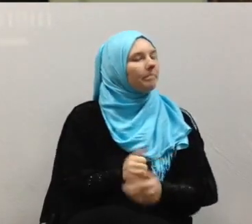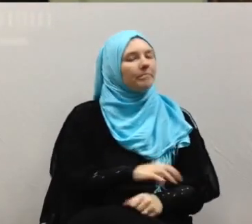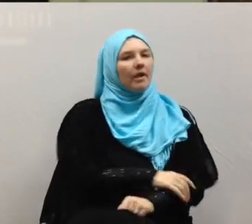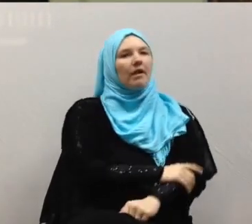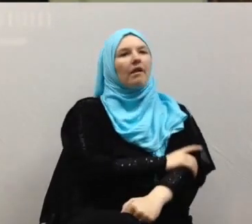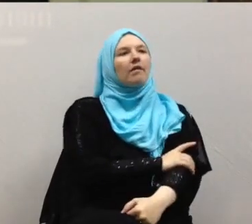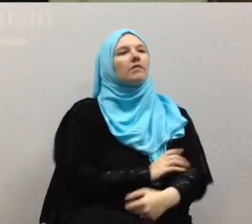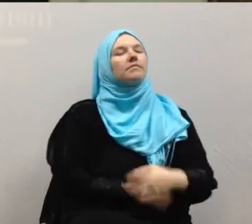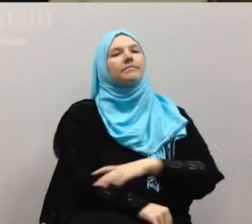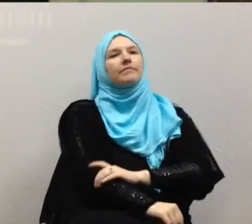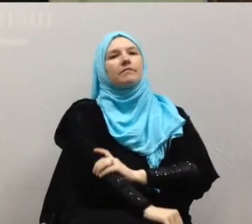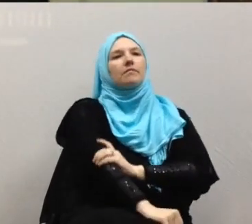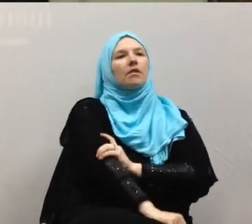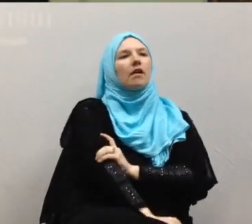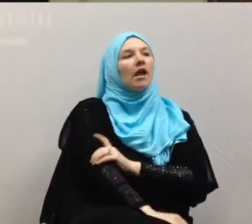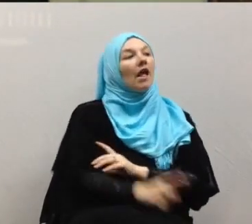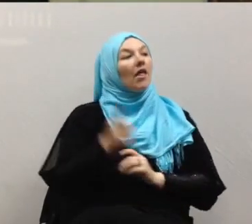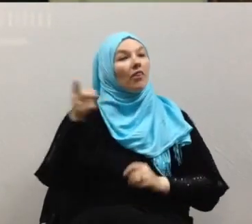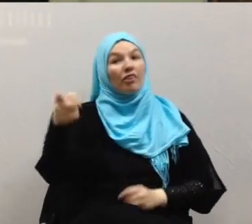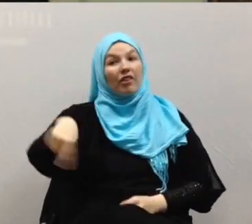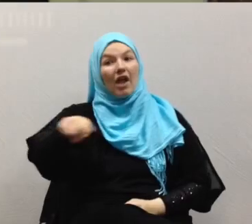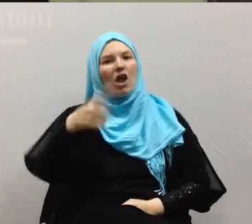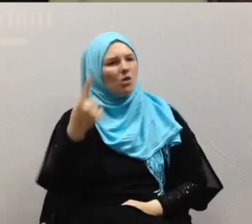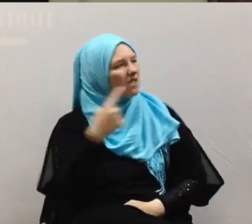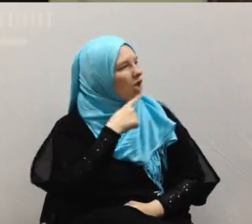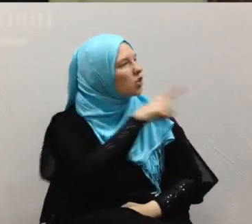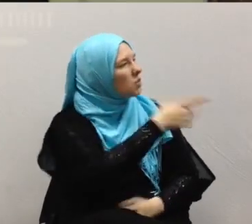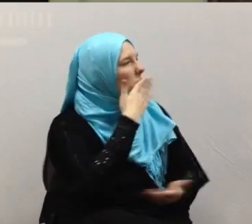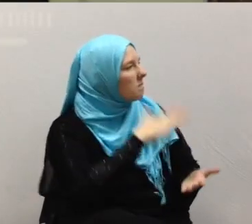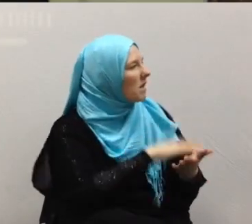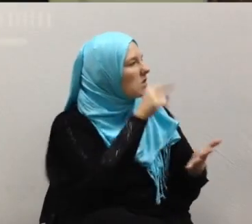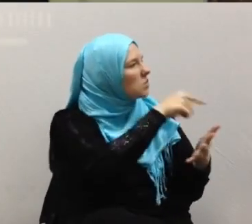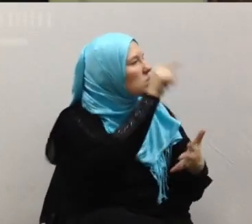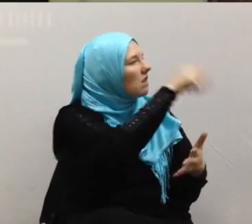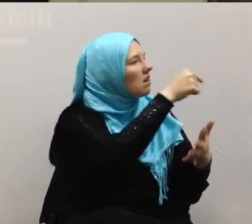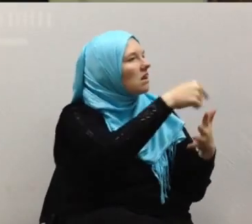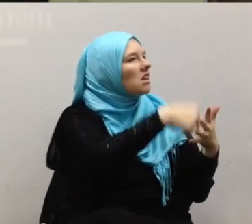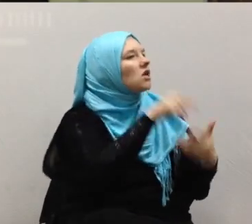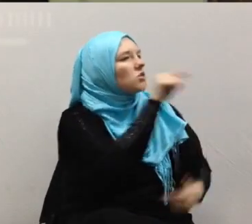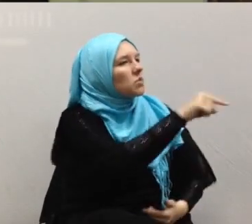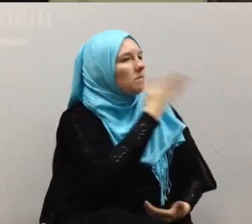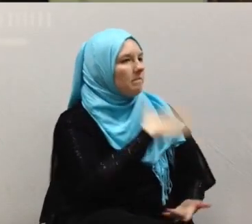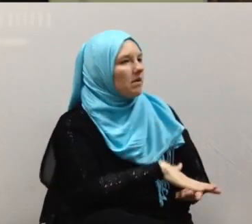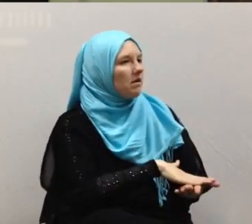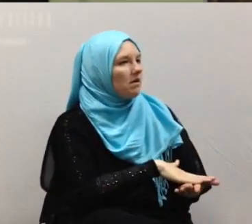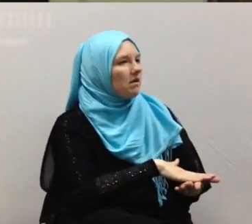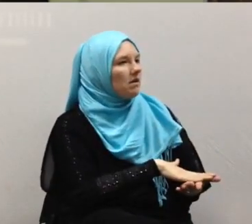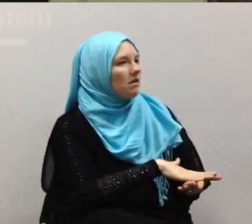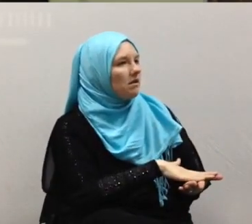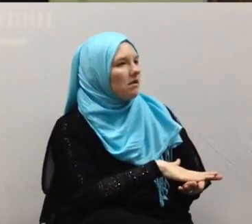not them. You want evil for them because you are envious.